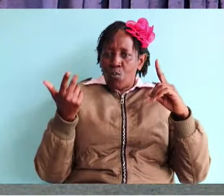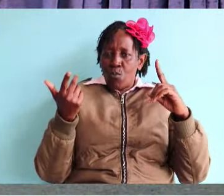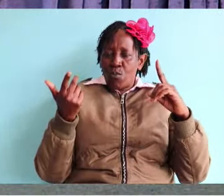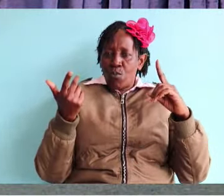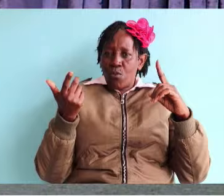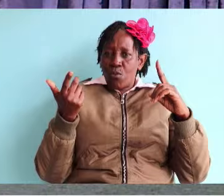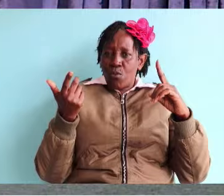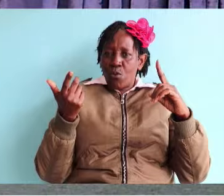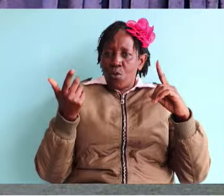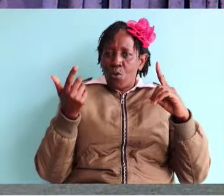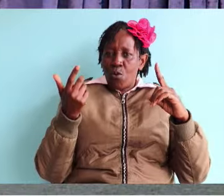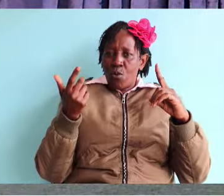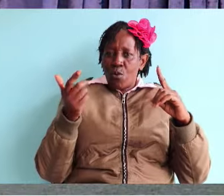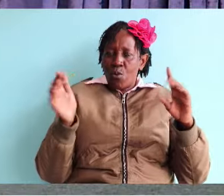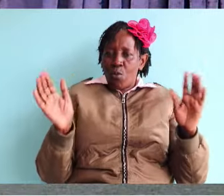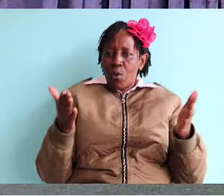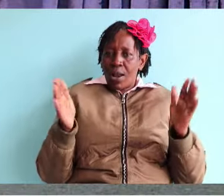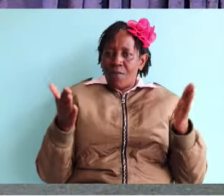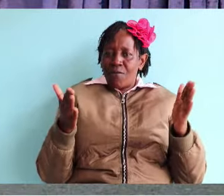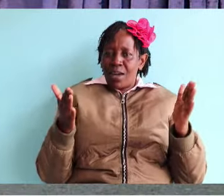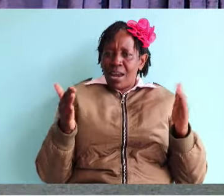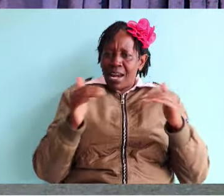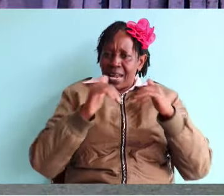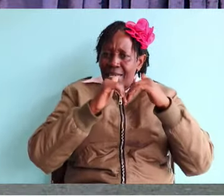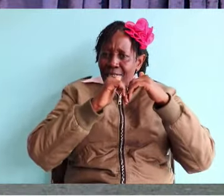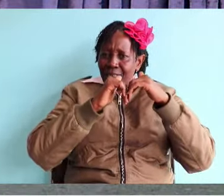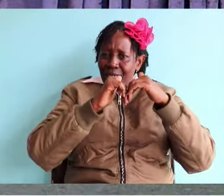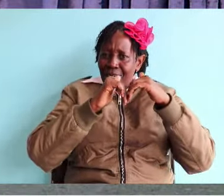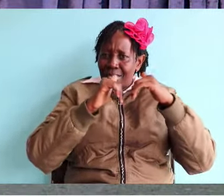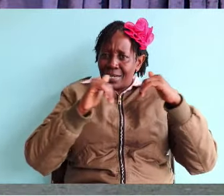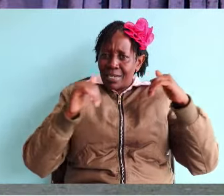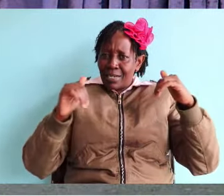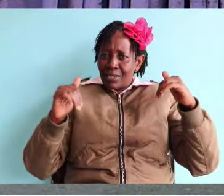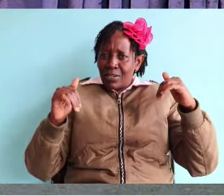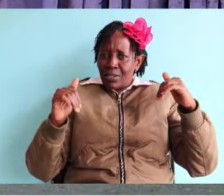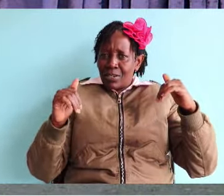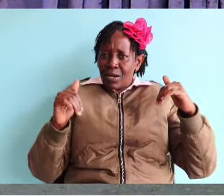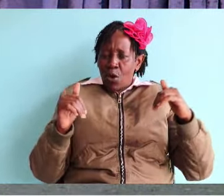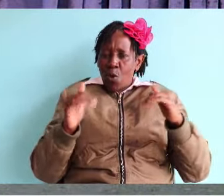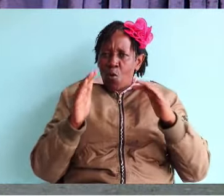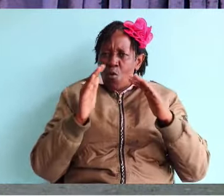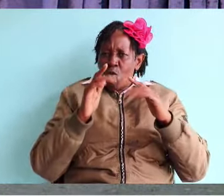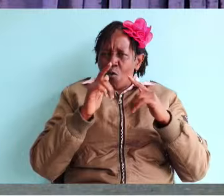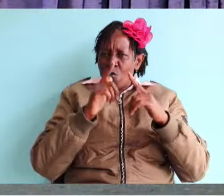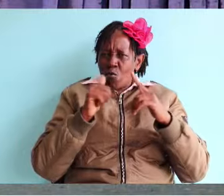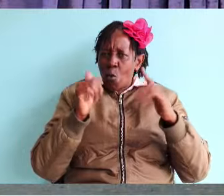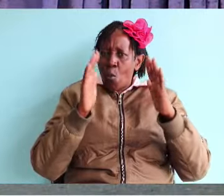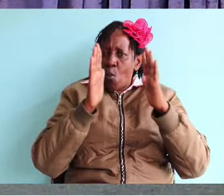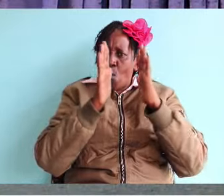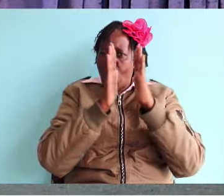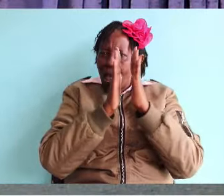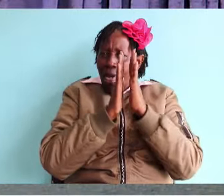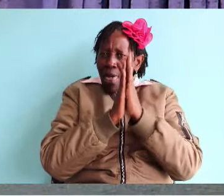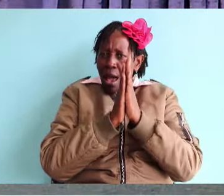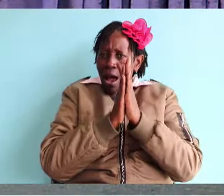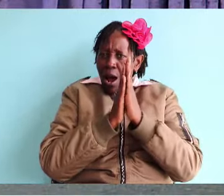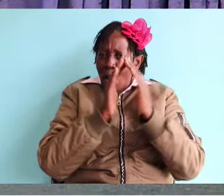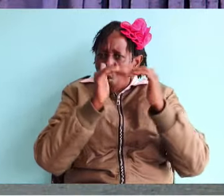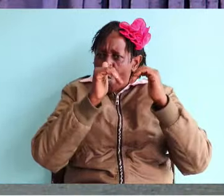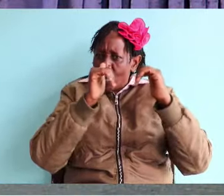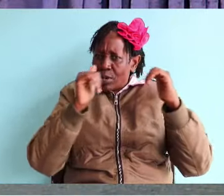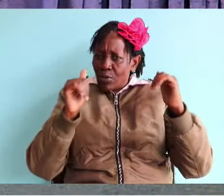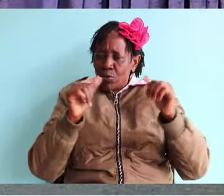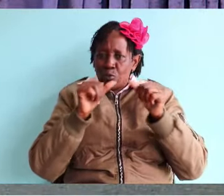from warfare. He disengages from what you can say, prayer. He disengages from